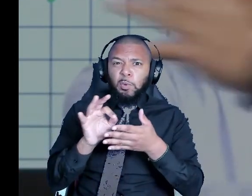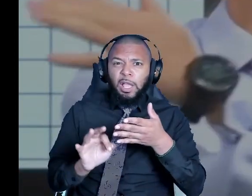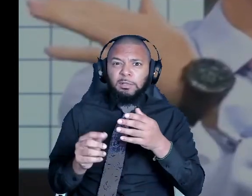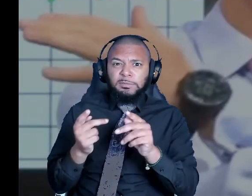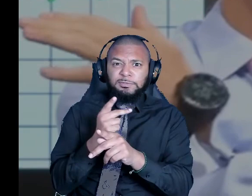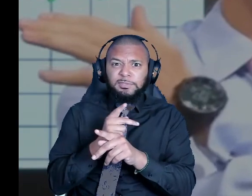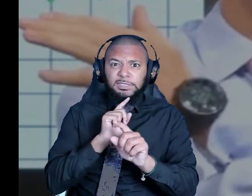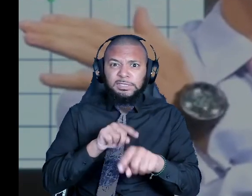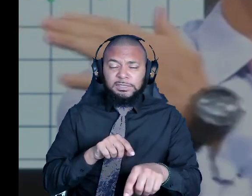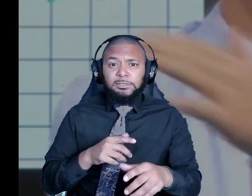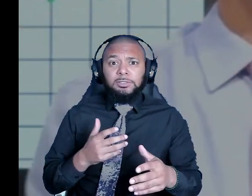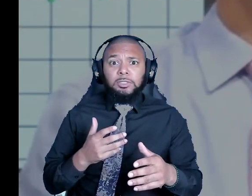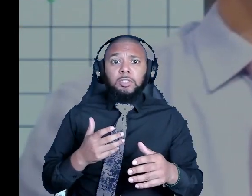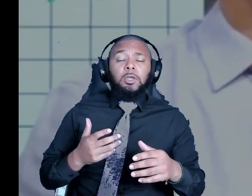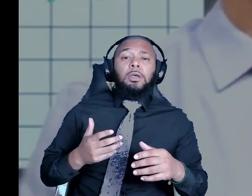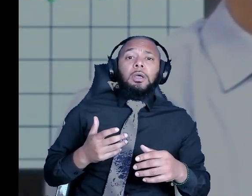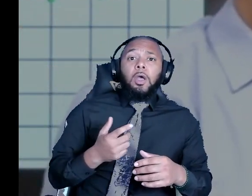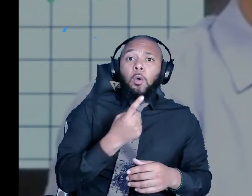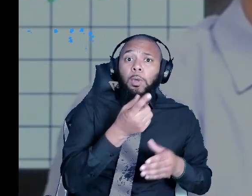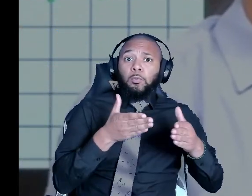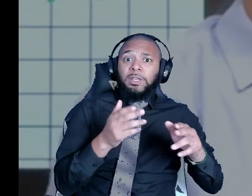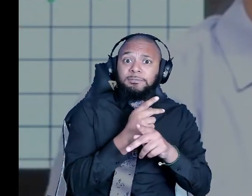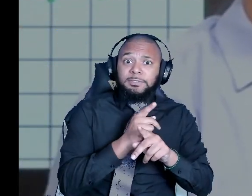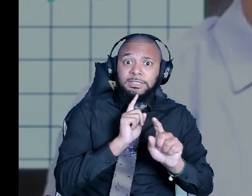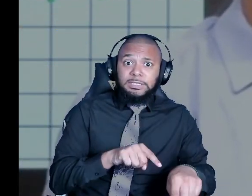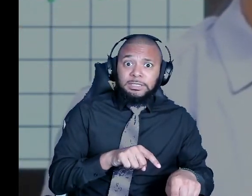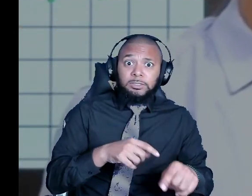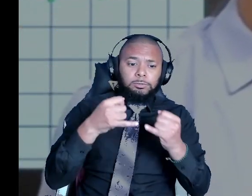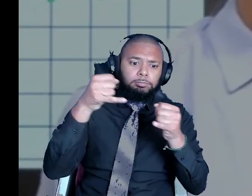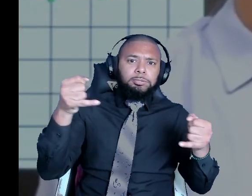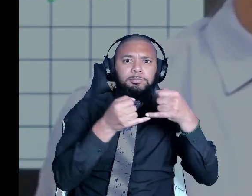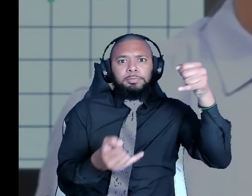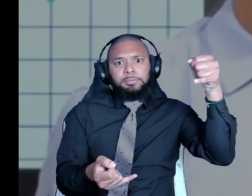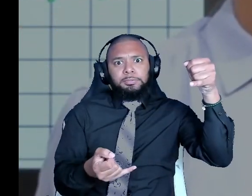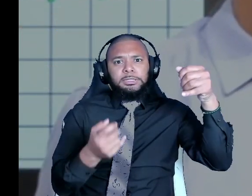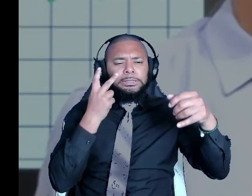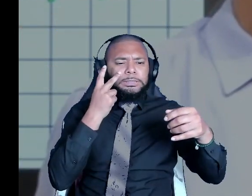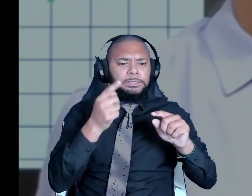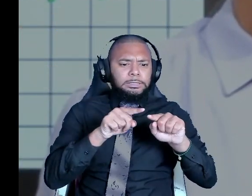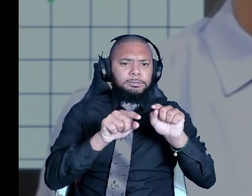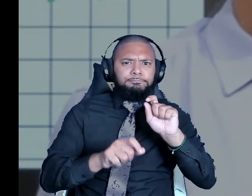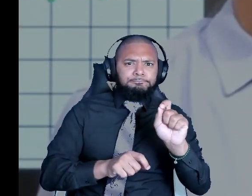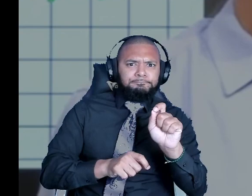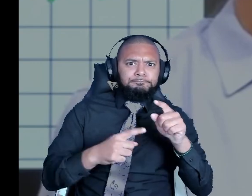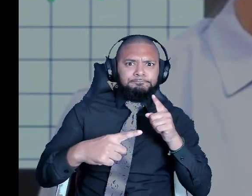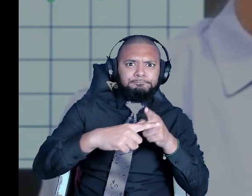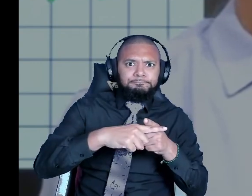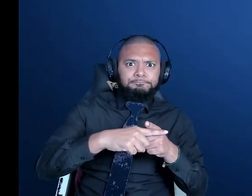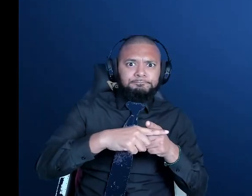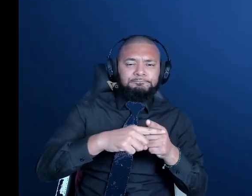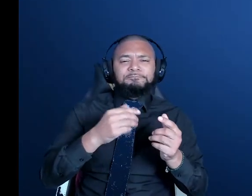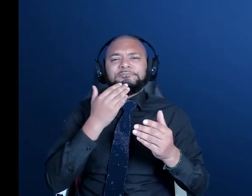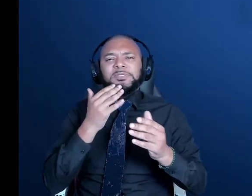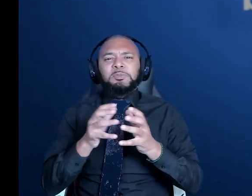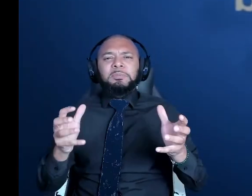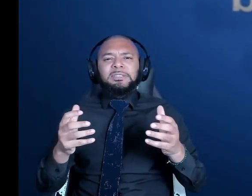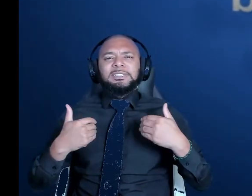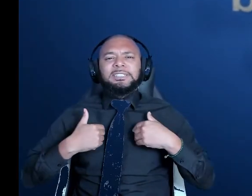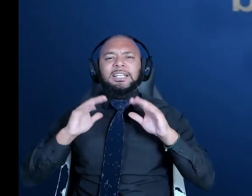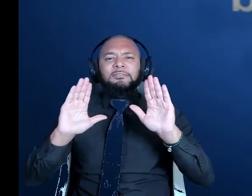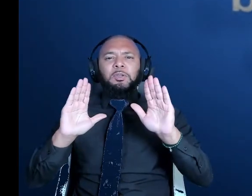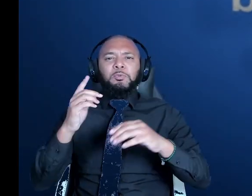and see where they intersect. Thank you very much, and have a great day.